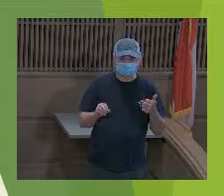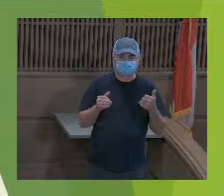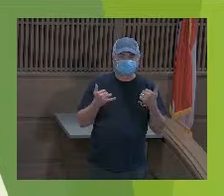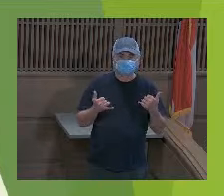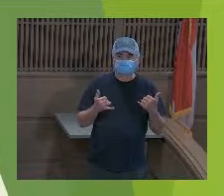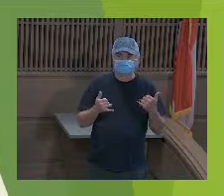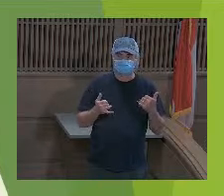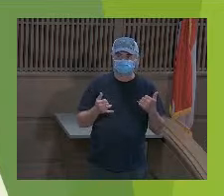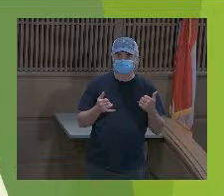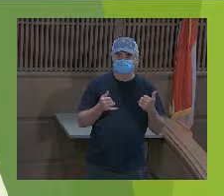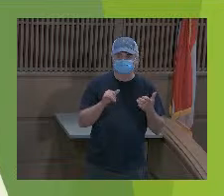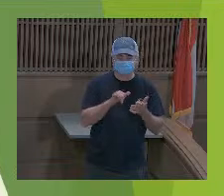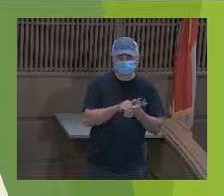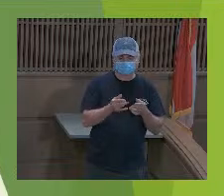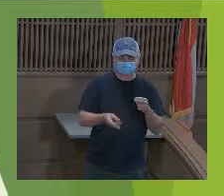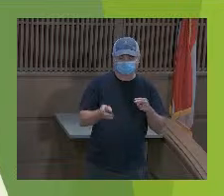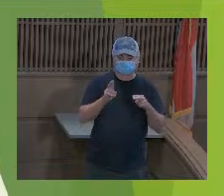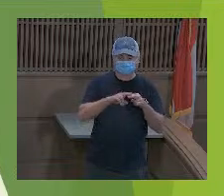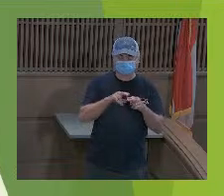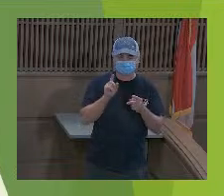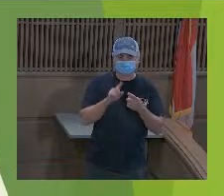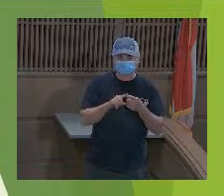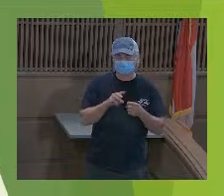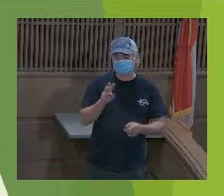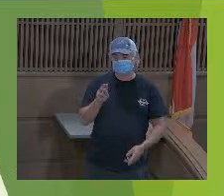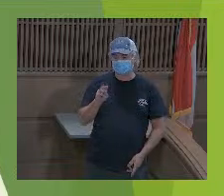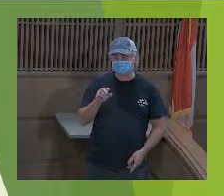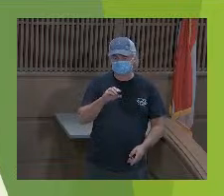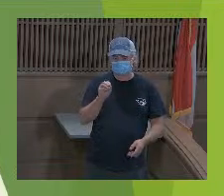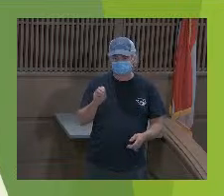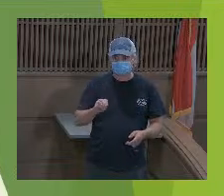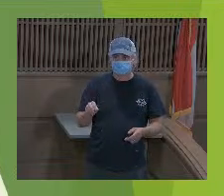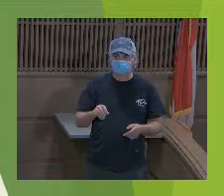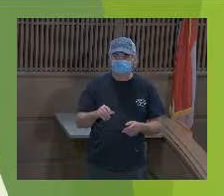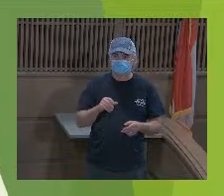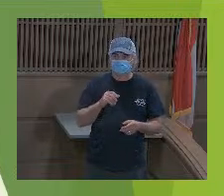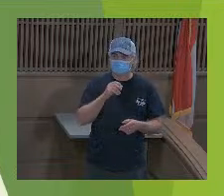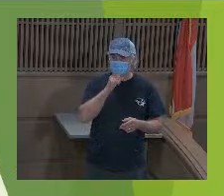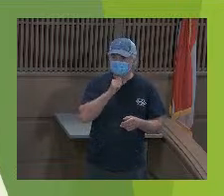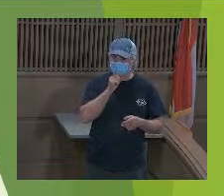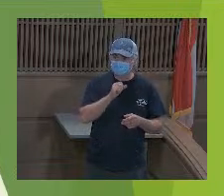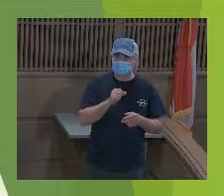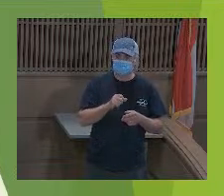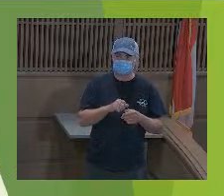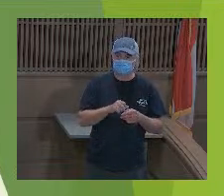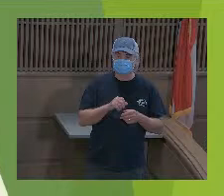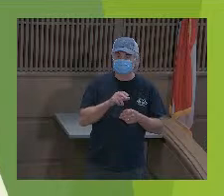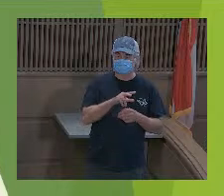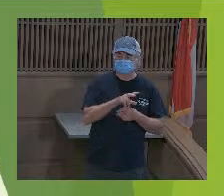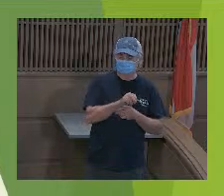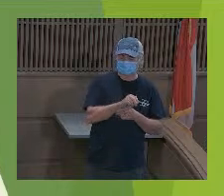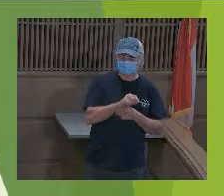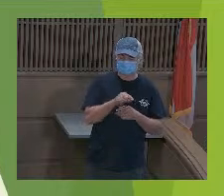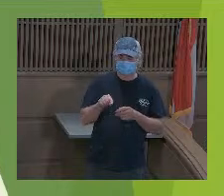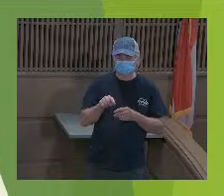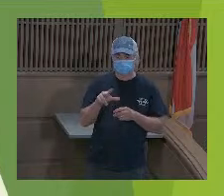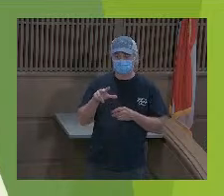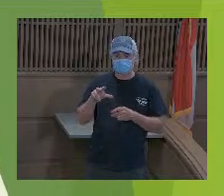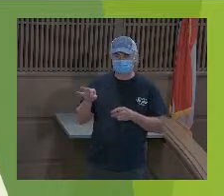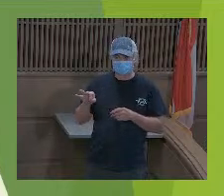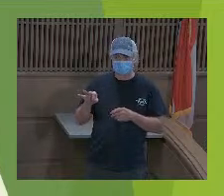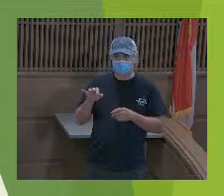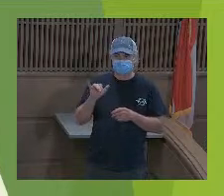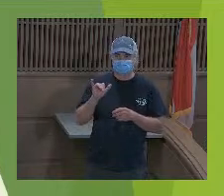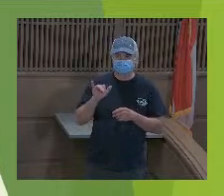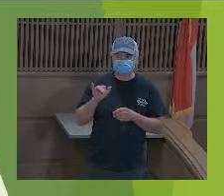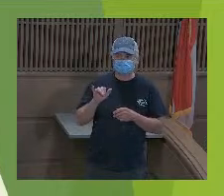is 16%. Those between 30 and 39, we actually have about a 33%